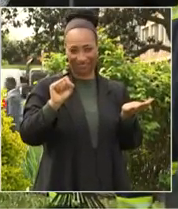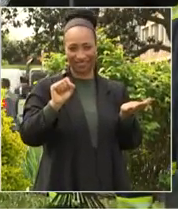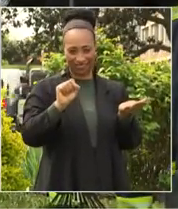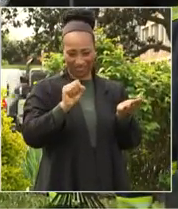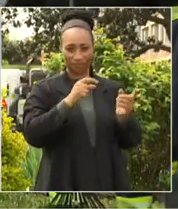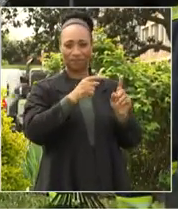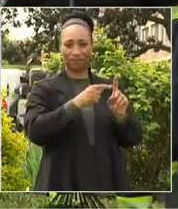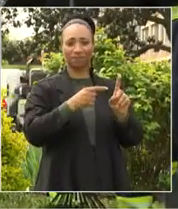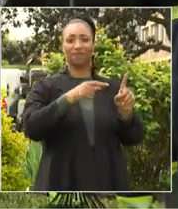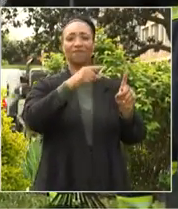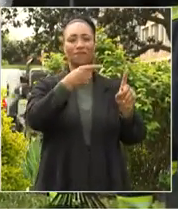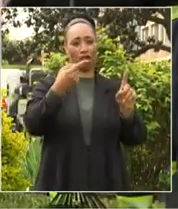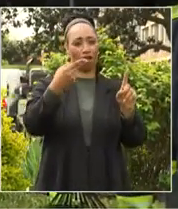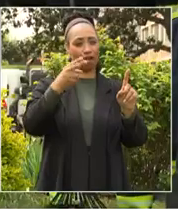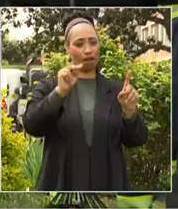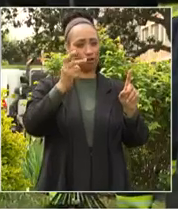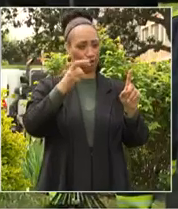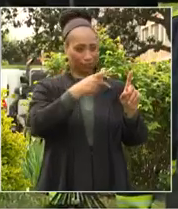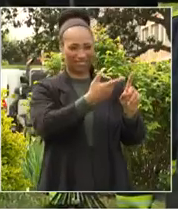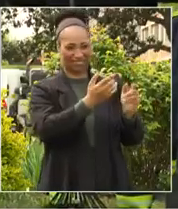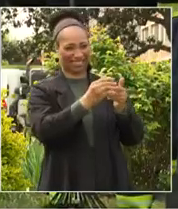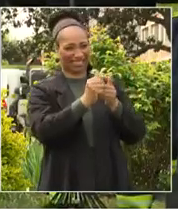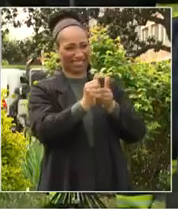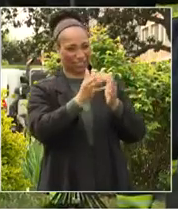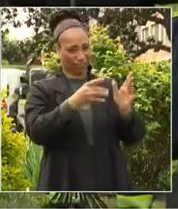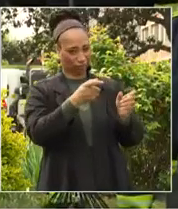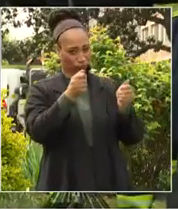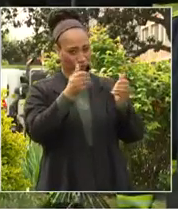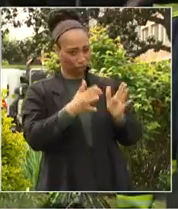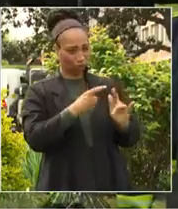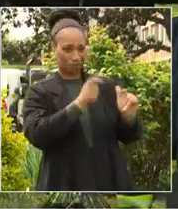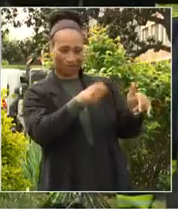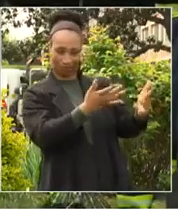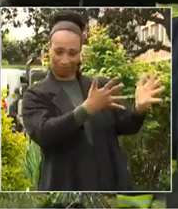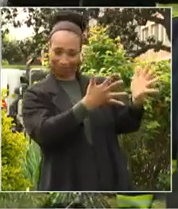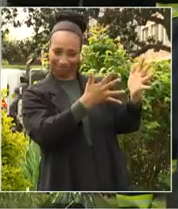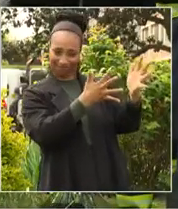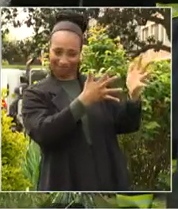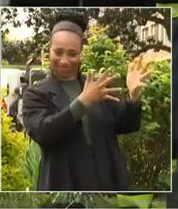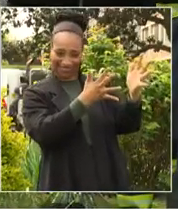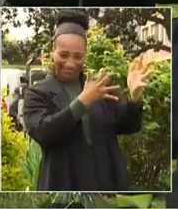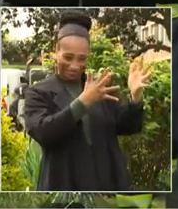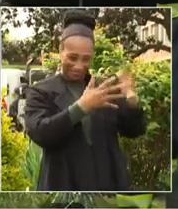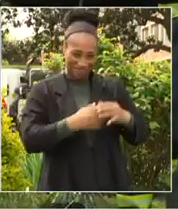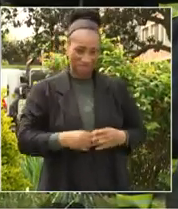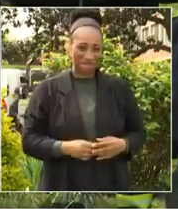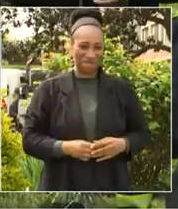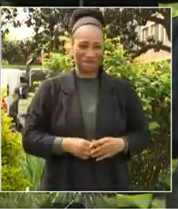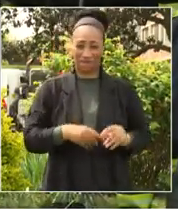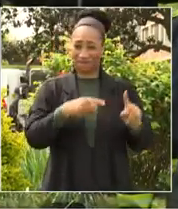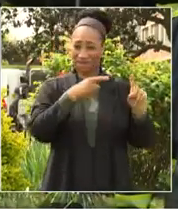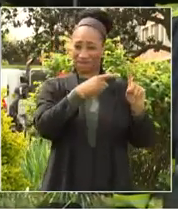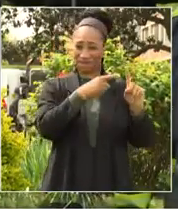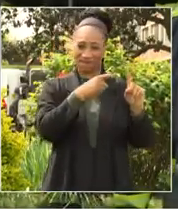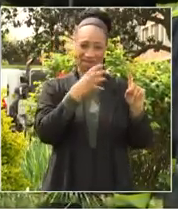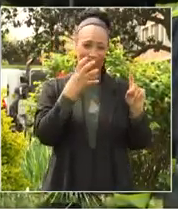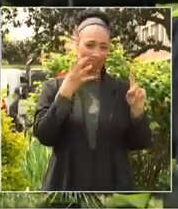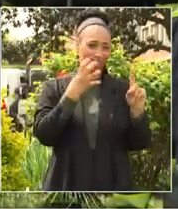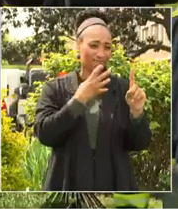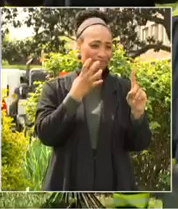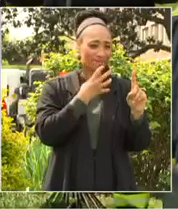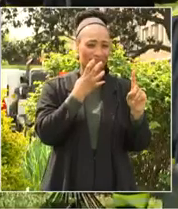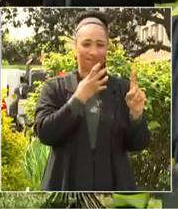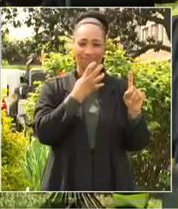a big round of applause. But DGS is not only our real estate section, but in